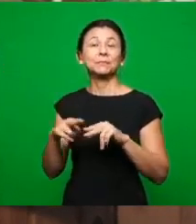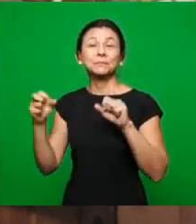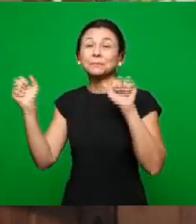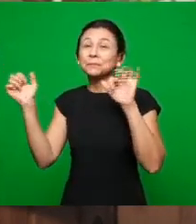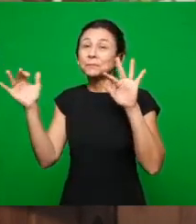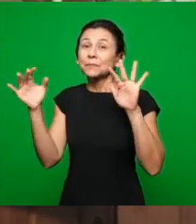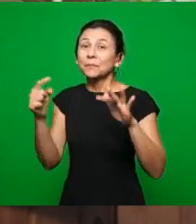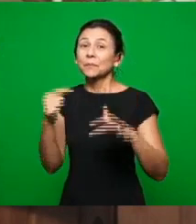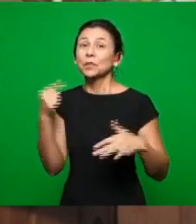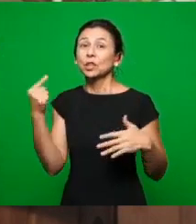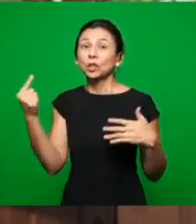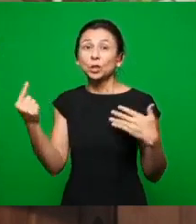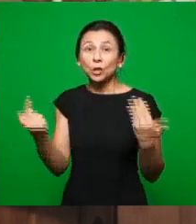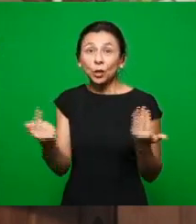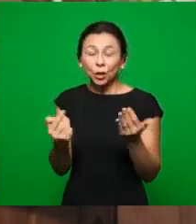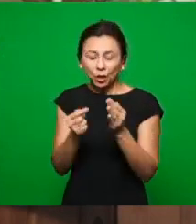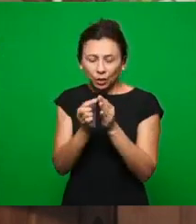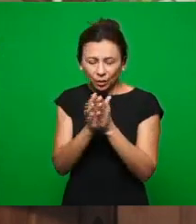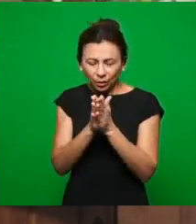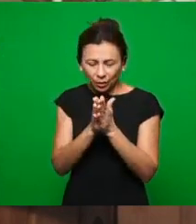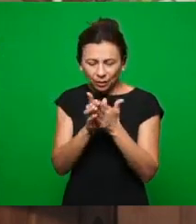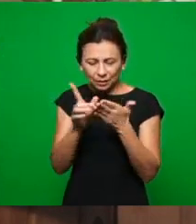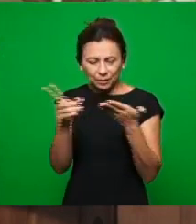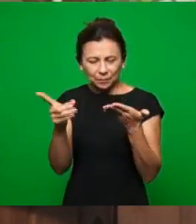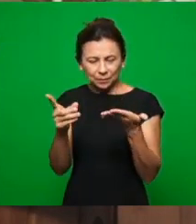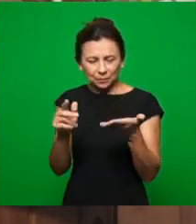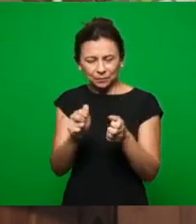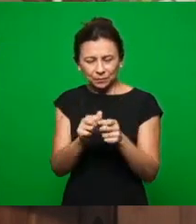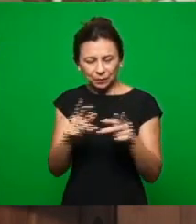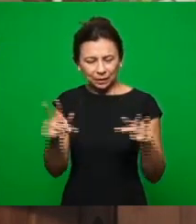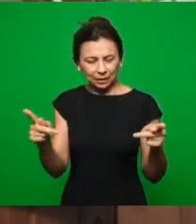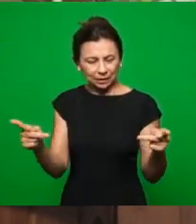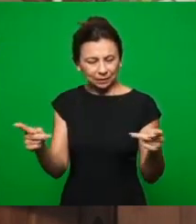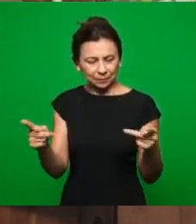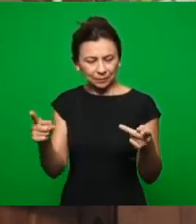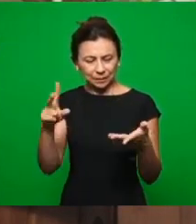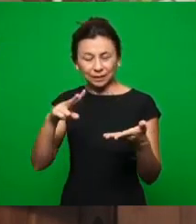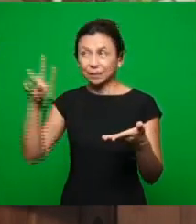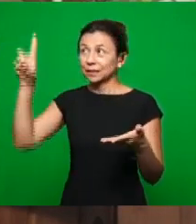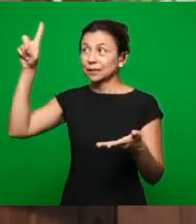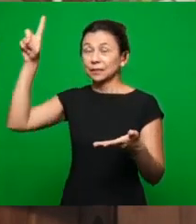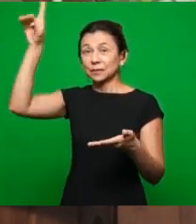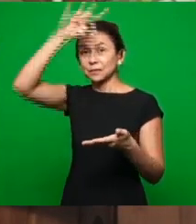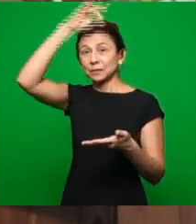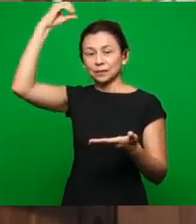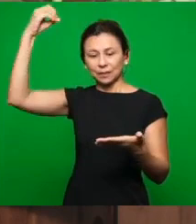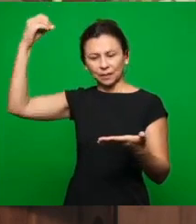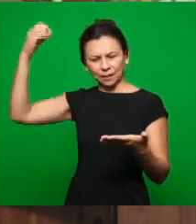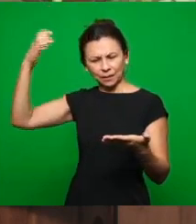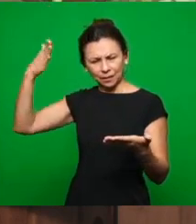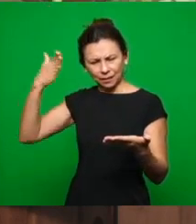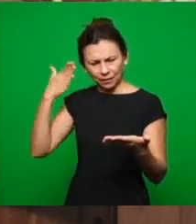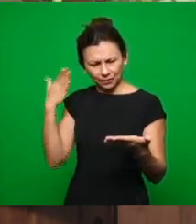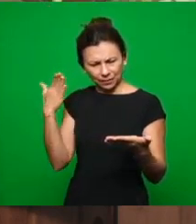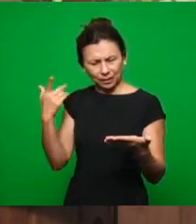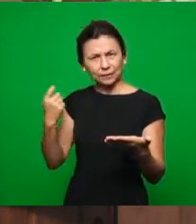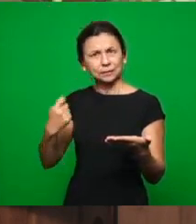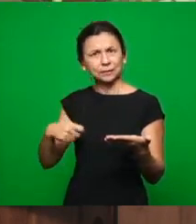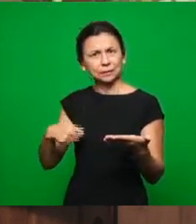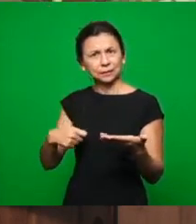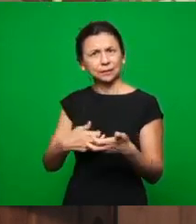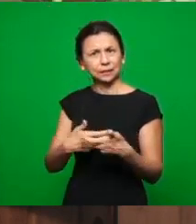blessing of us being able to open the book and having the Holy Spirit showing to us our